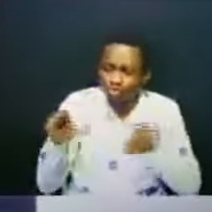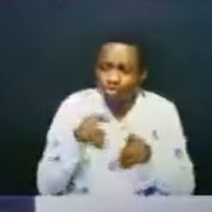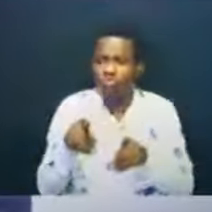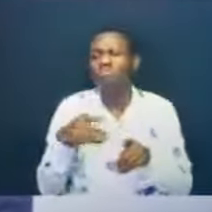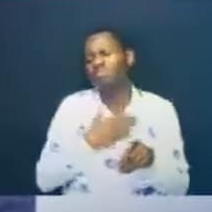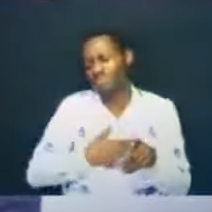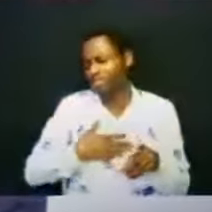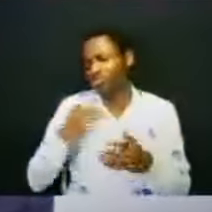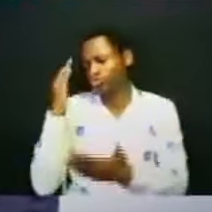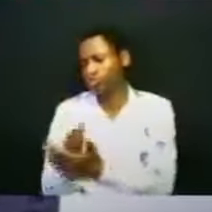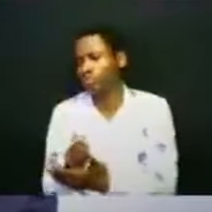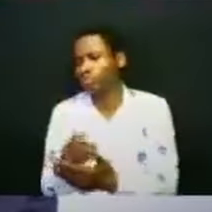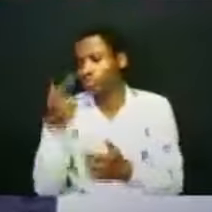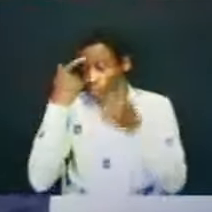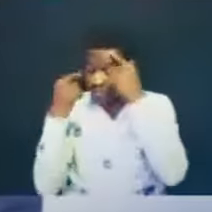can.